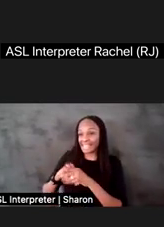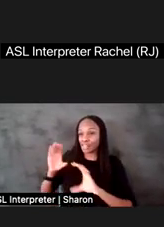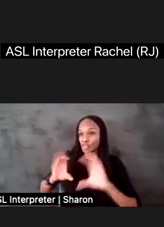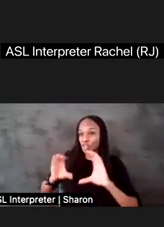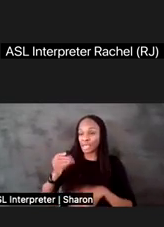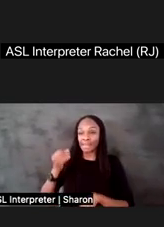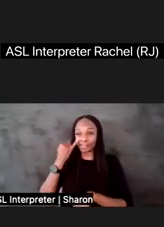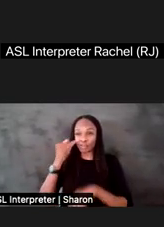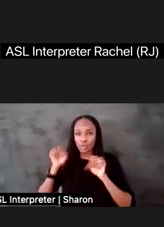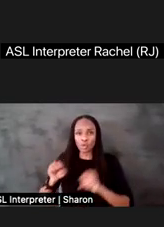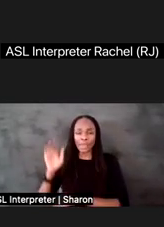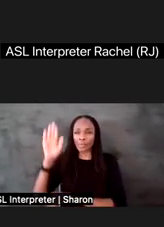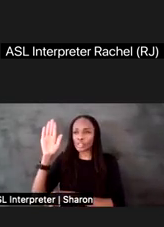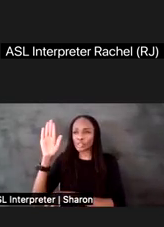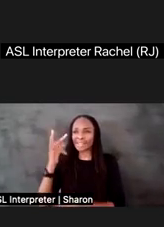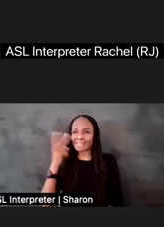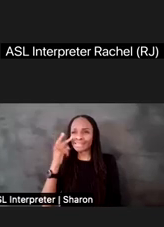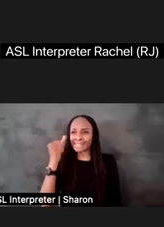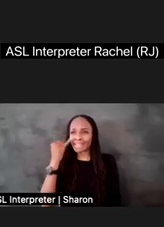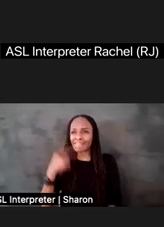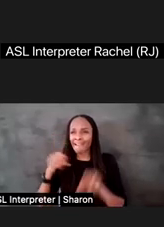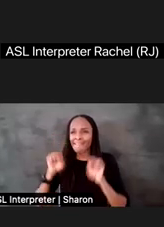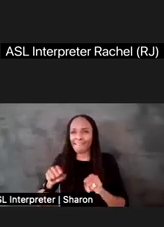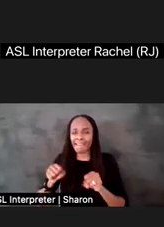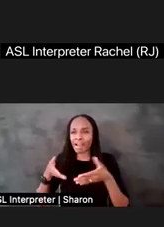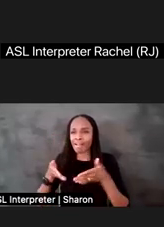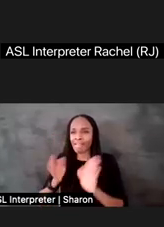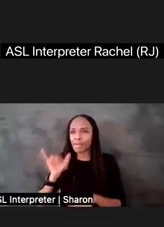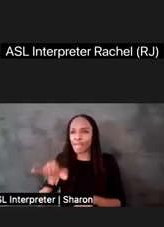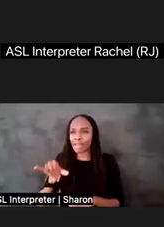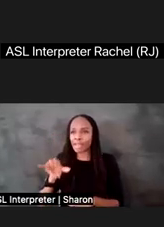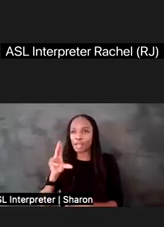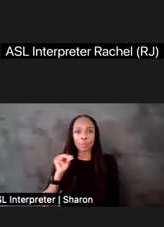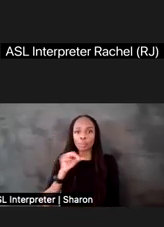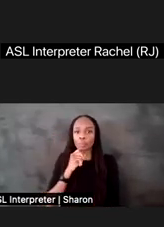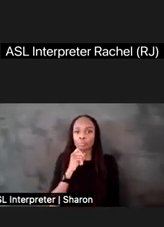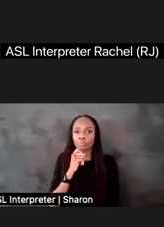hand, let me see if I can allow that. Nope.